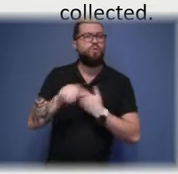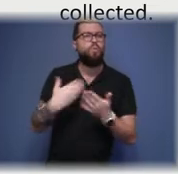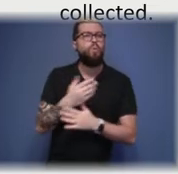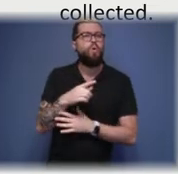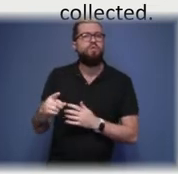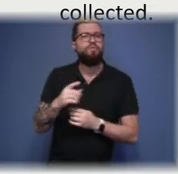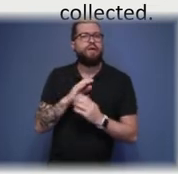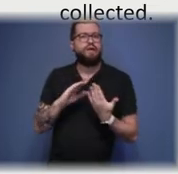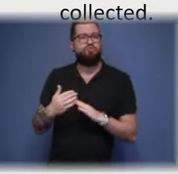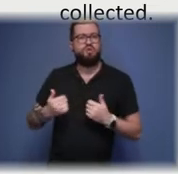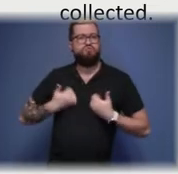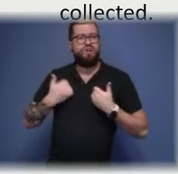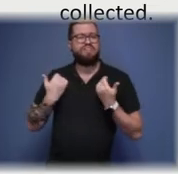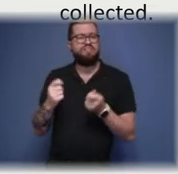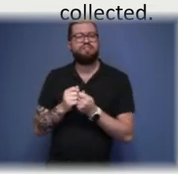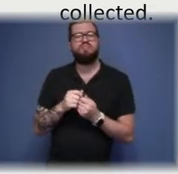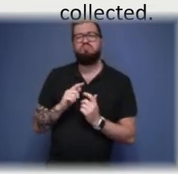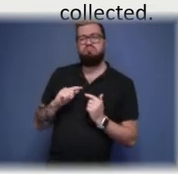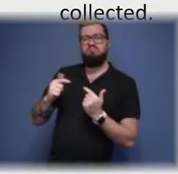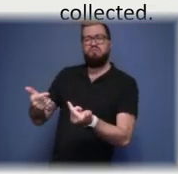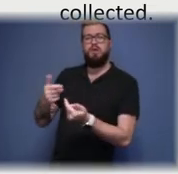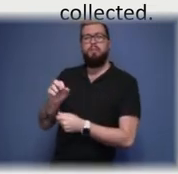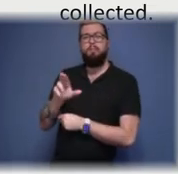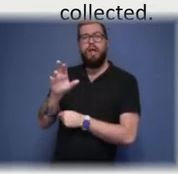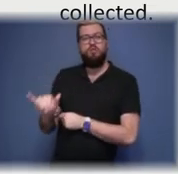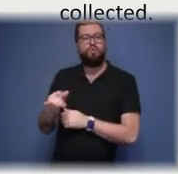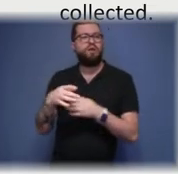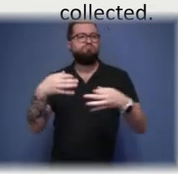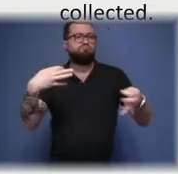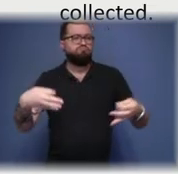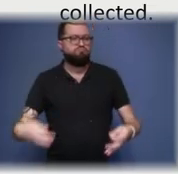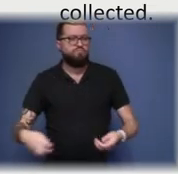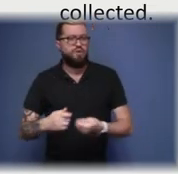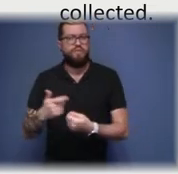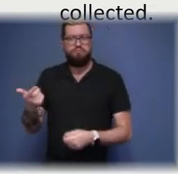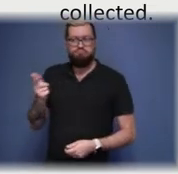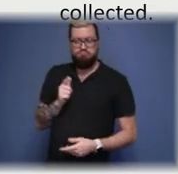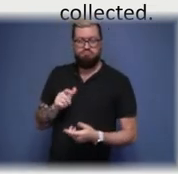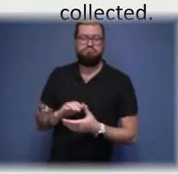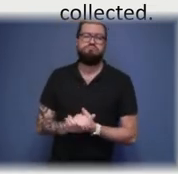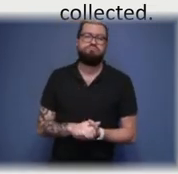over to Mallory, who'll give you a little bit of detail, and then she'll turn it back to me.